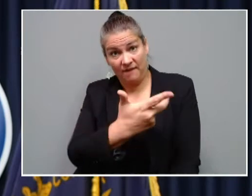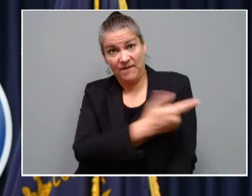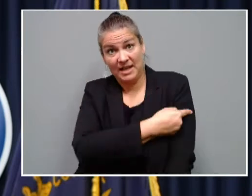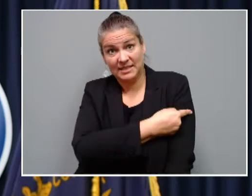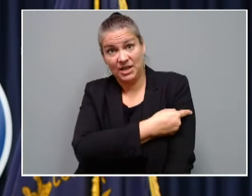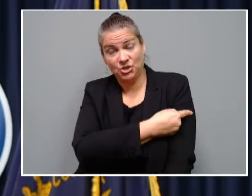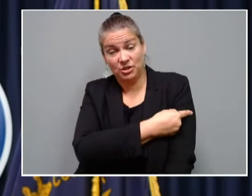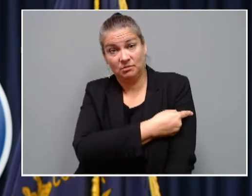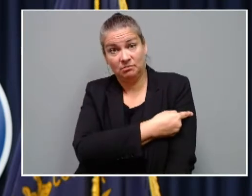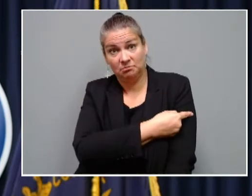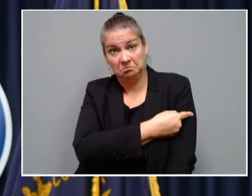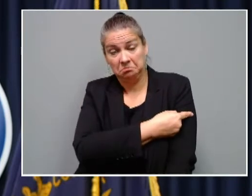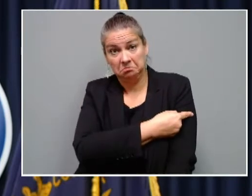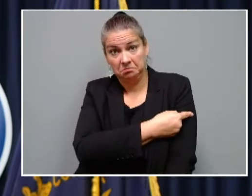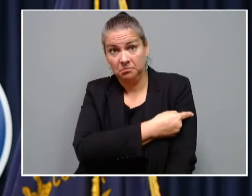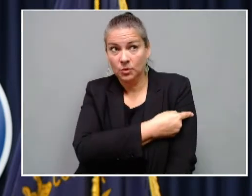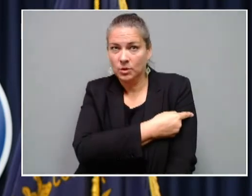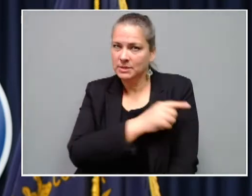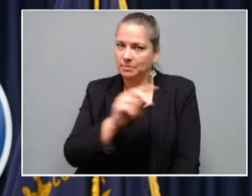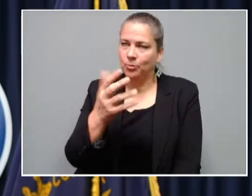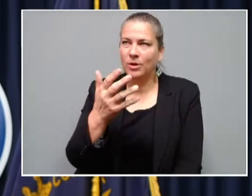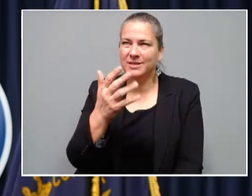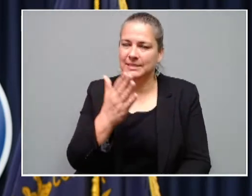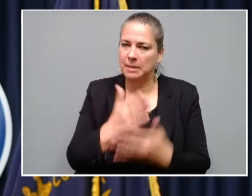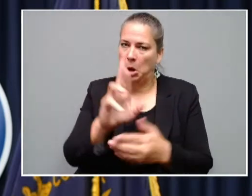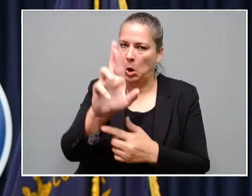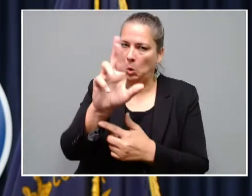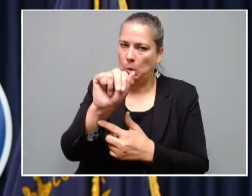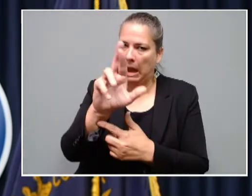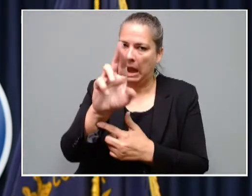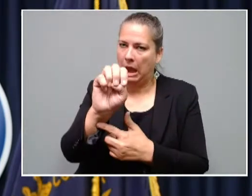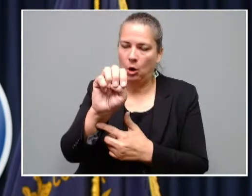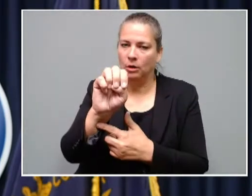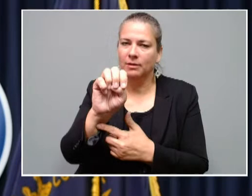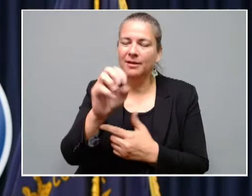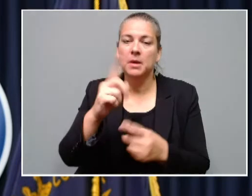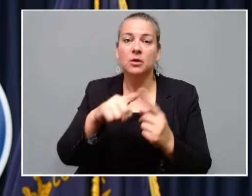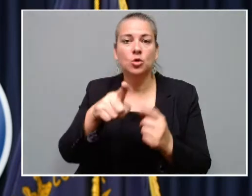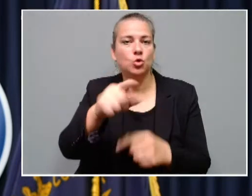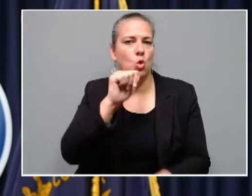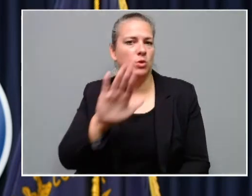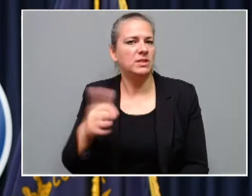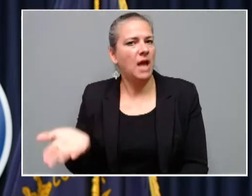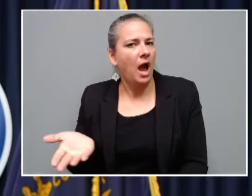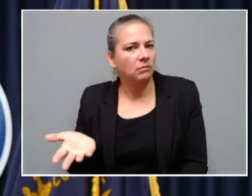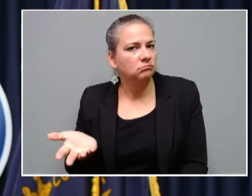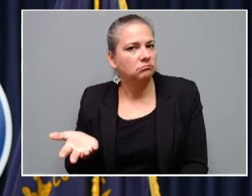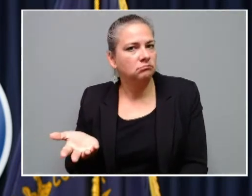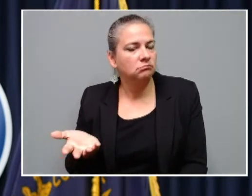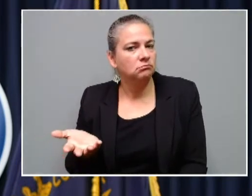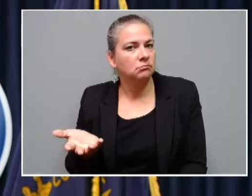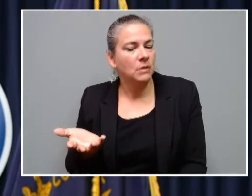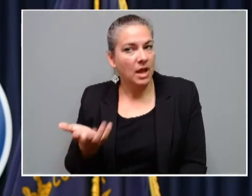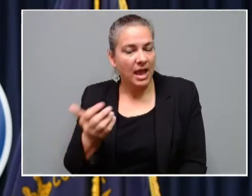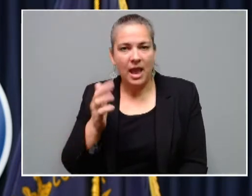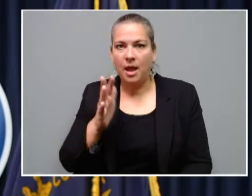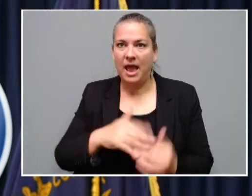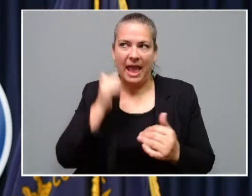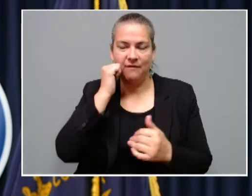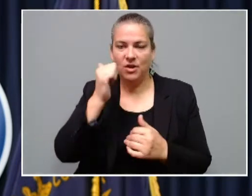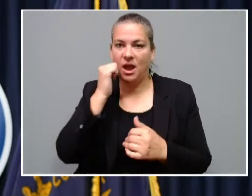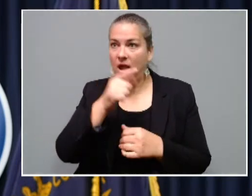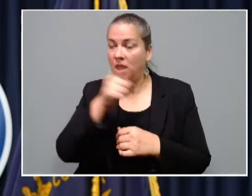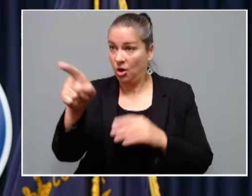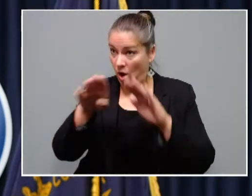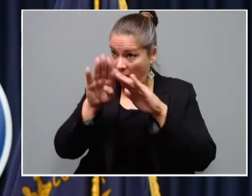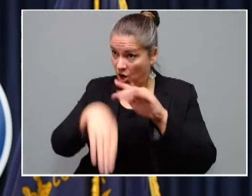you with some very rare exceptions, you don't die. But a number of folks that we read every single day under 50,